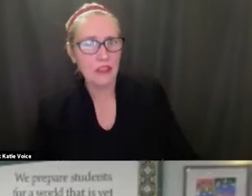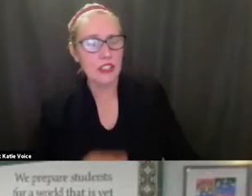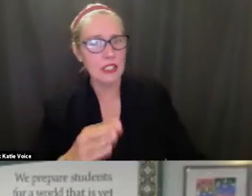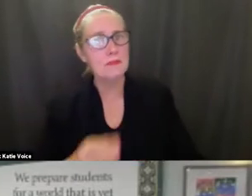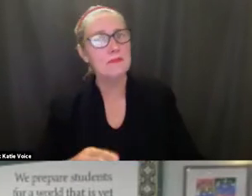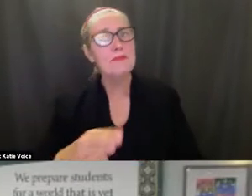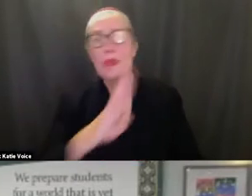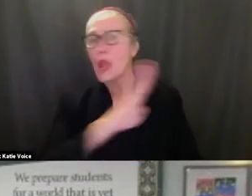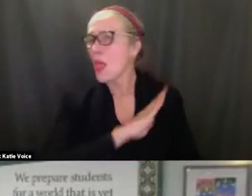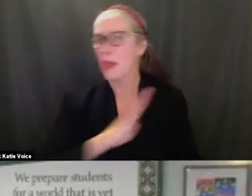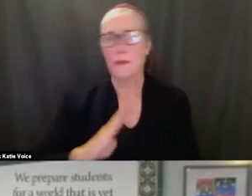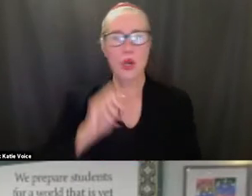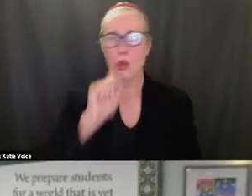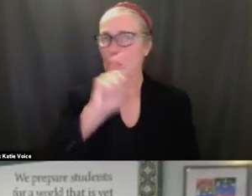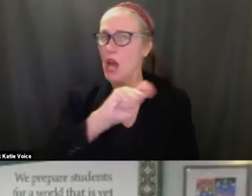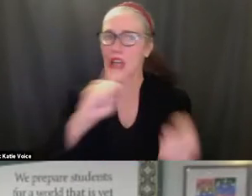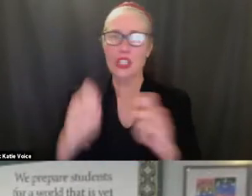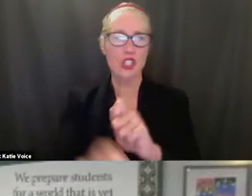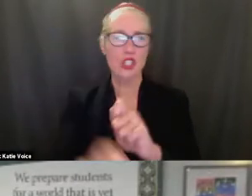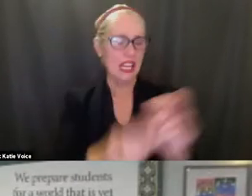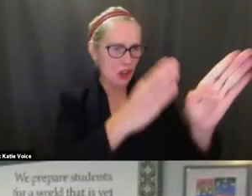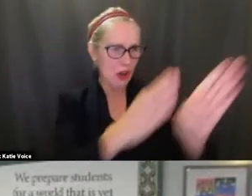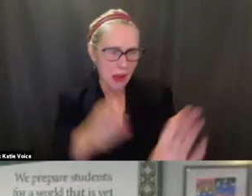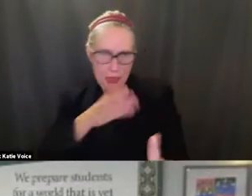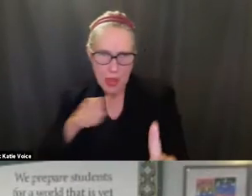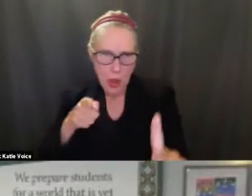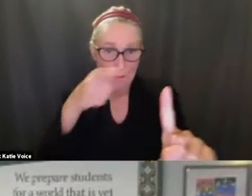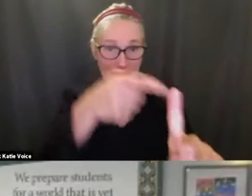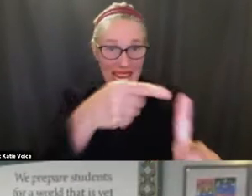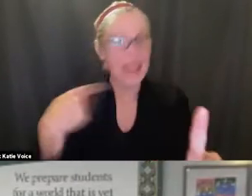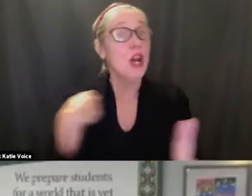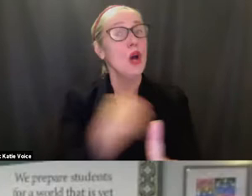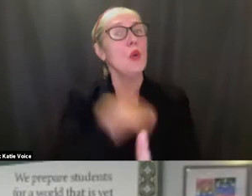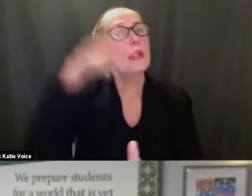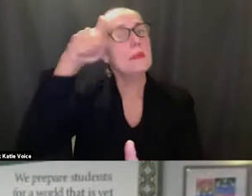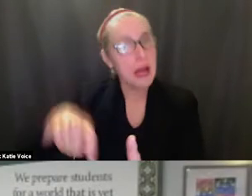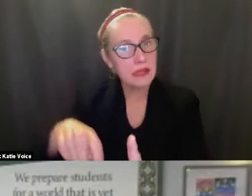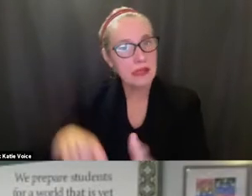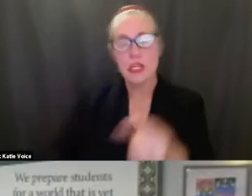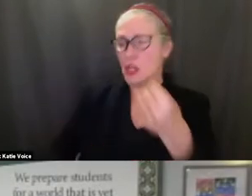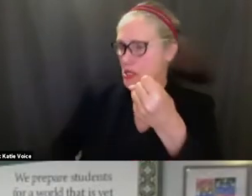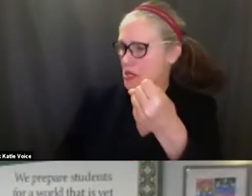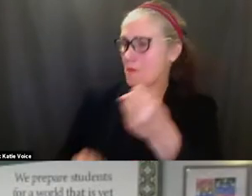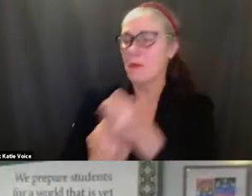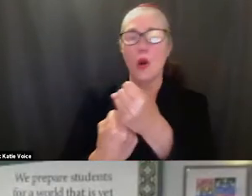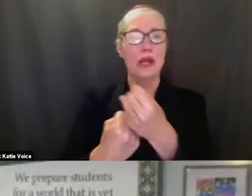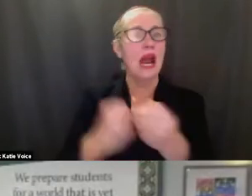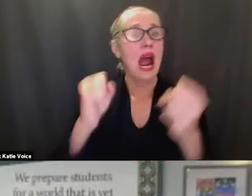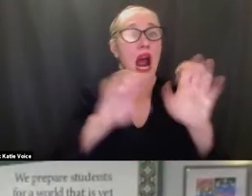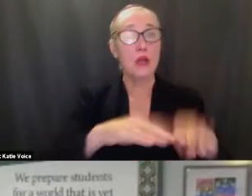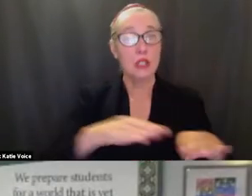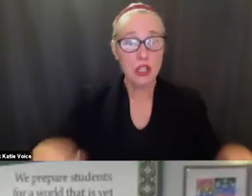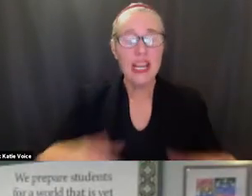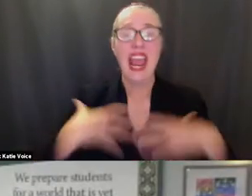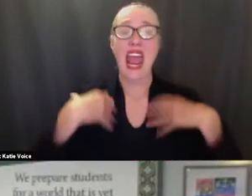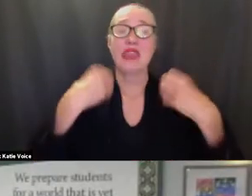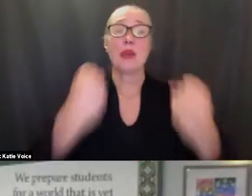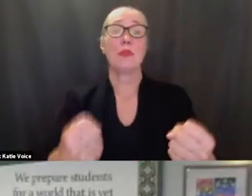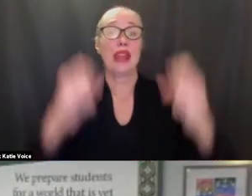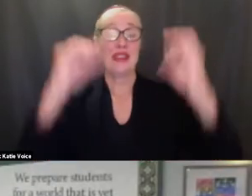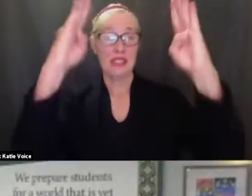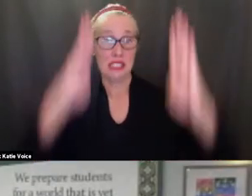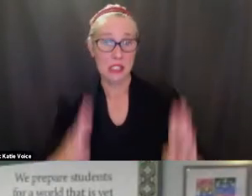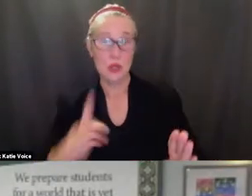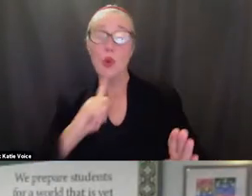board won't change course so we must and stand up for our children and the brave teachers who are the line of defense for our